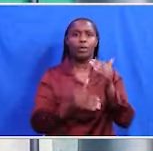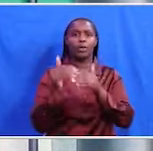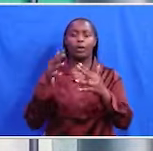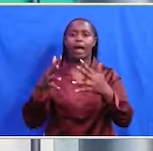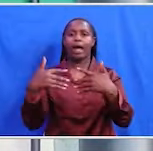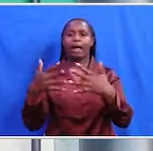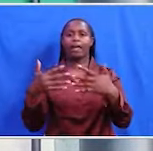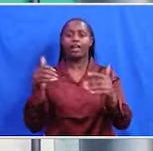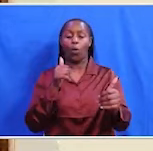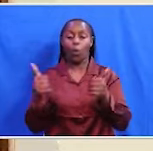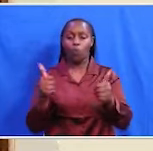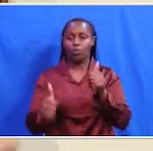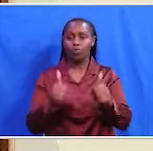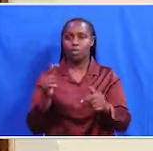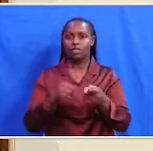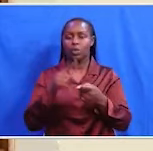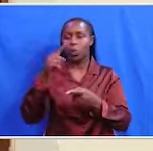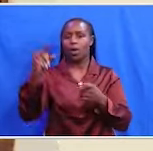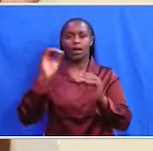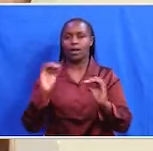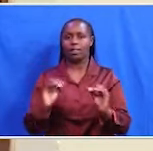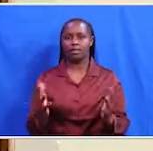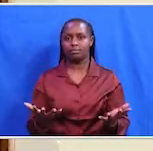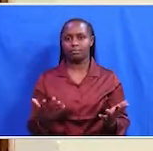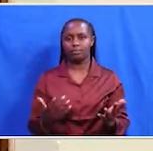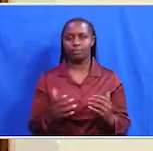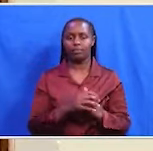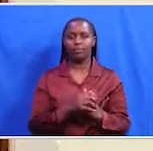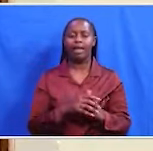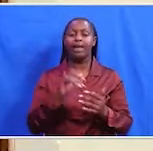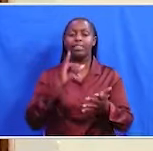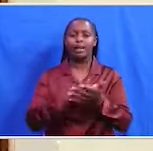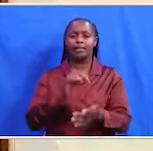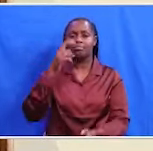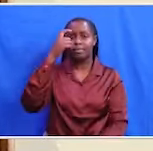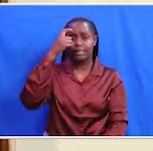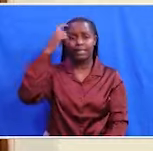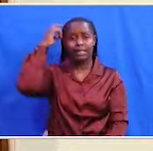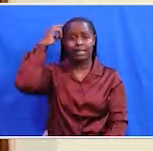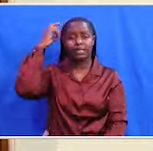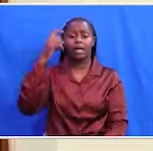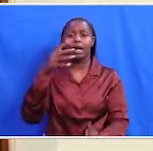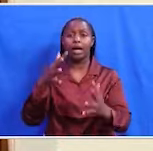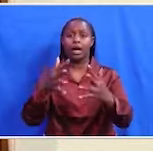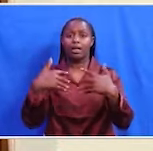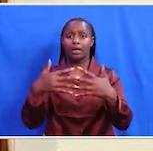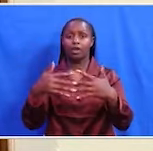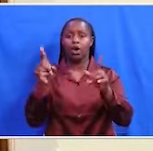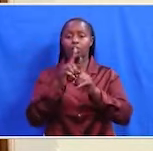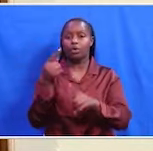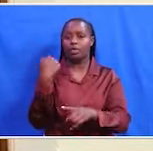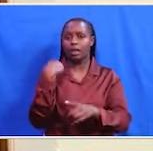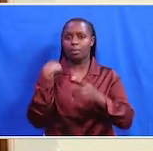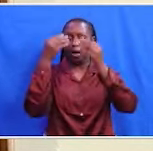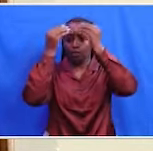a fence exists. It's a signature gate. And you know, and the number of students, I mean the